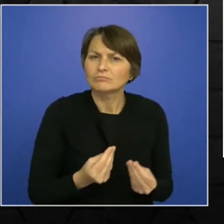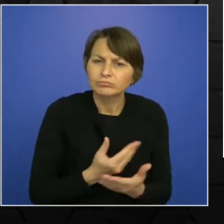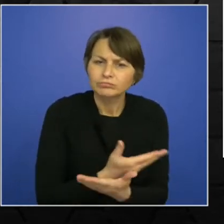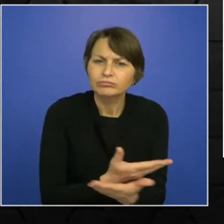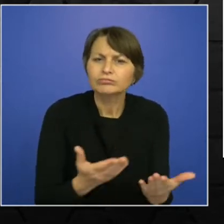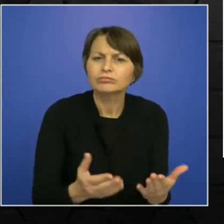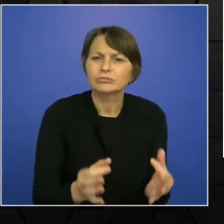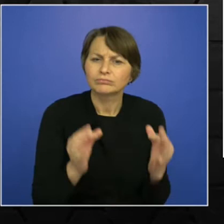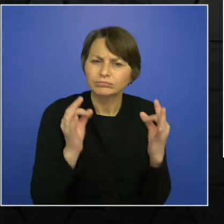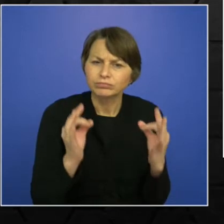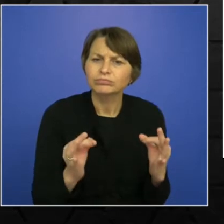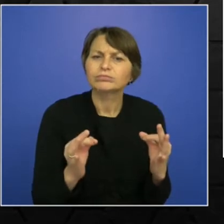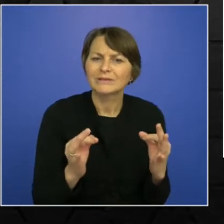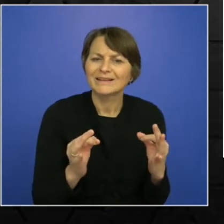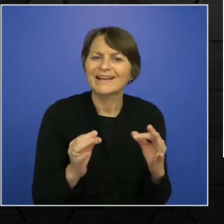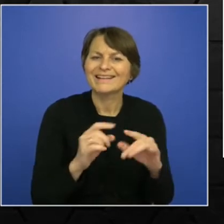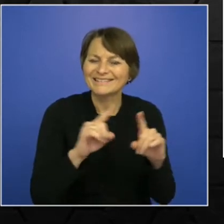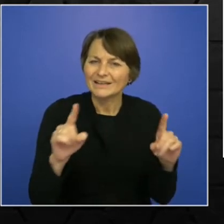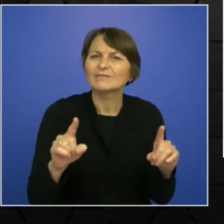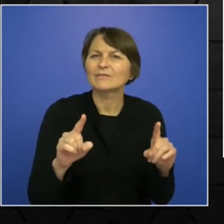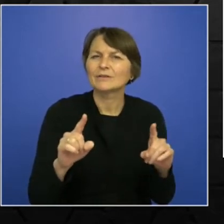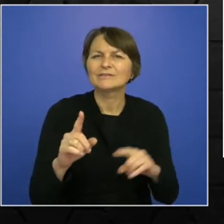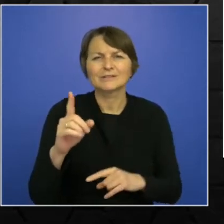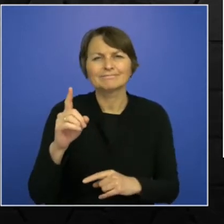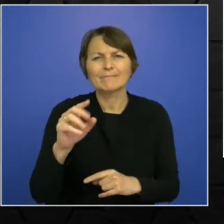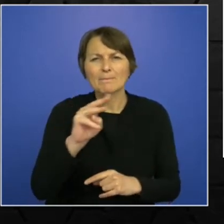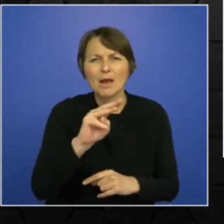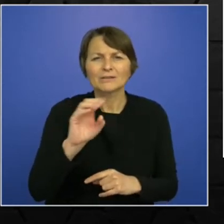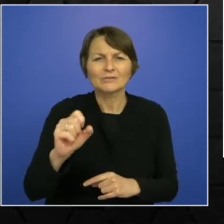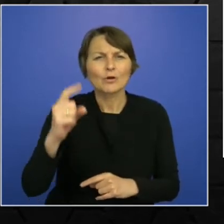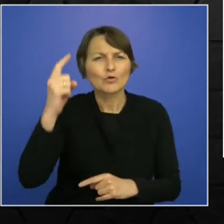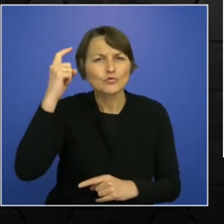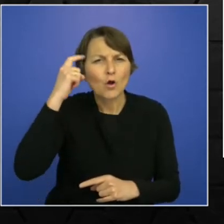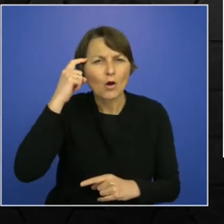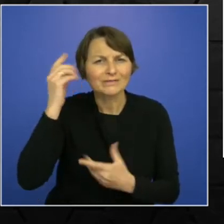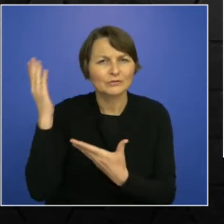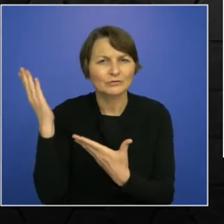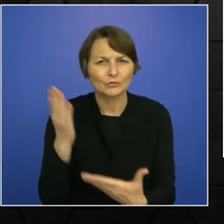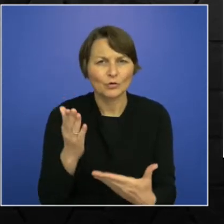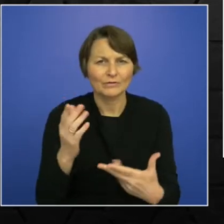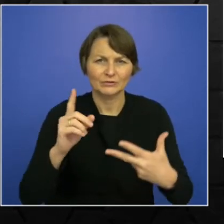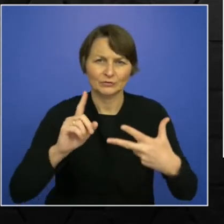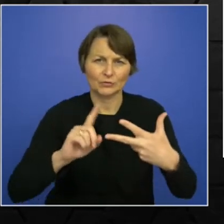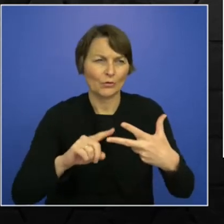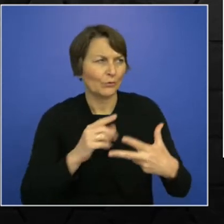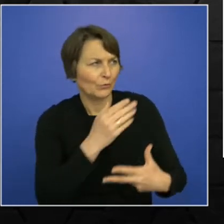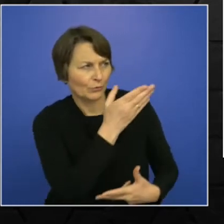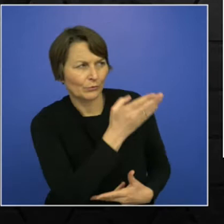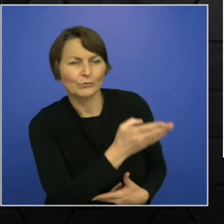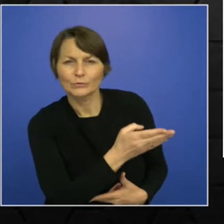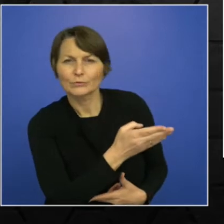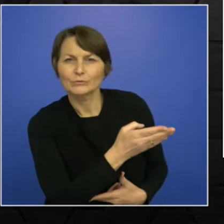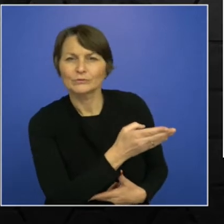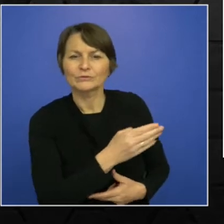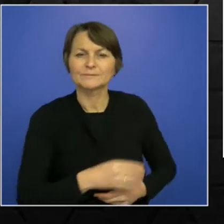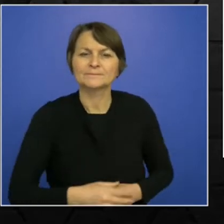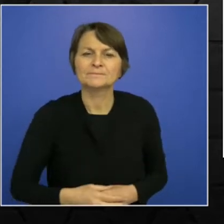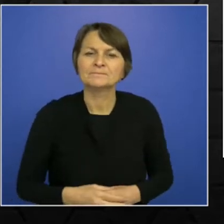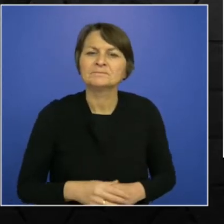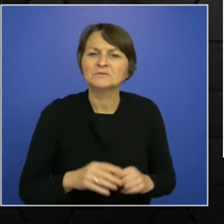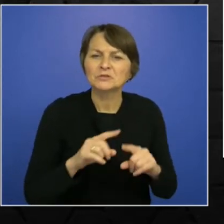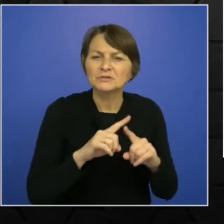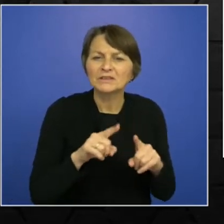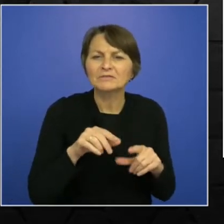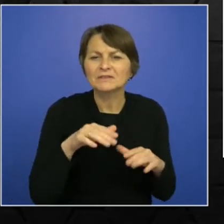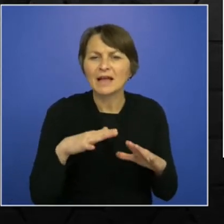consume Microsoft Cognitive Services. Okay, so Microsoft Cognitive Services, if you briefly see, we'll see a small demo of that. So you